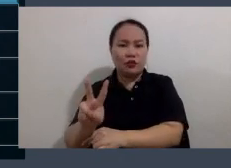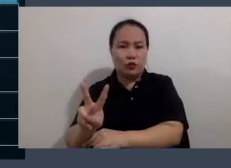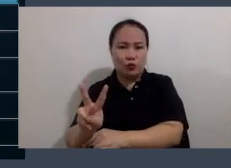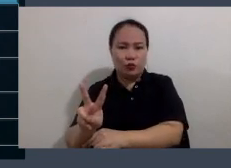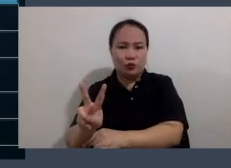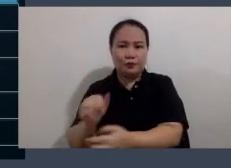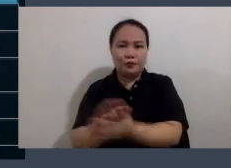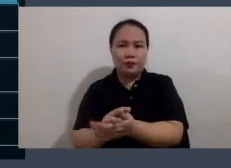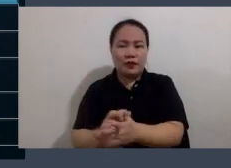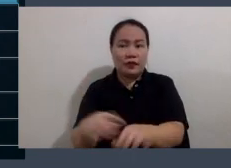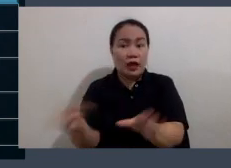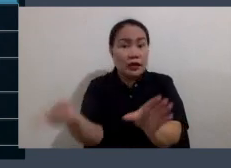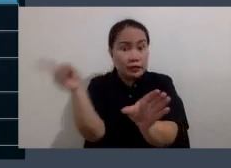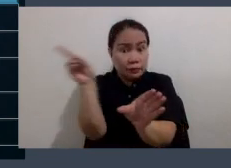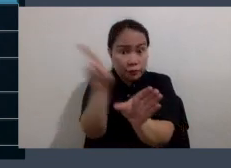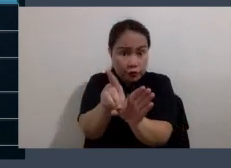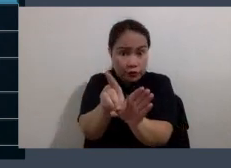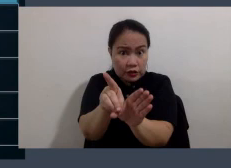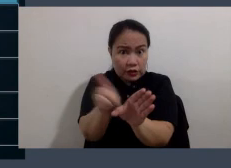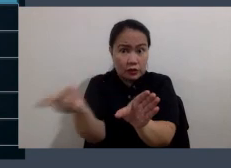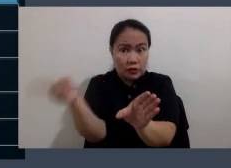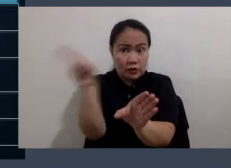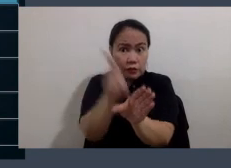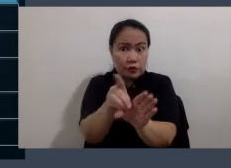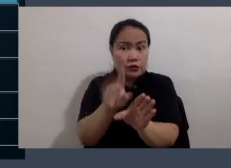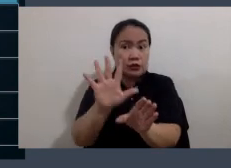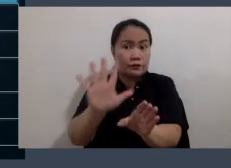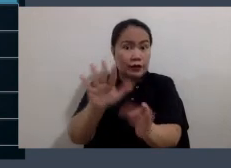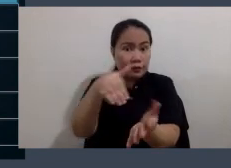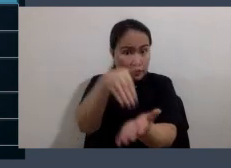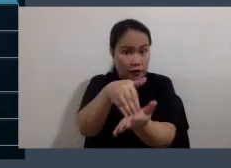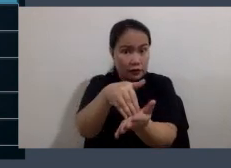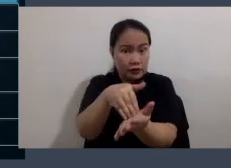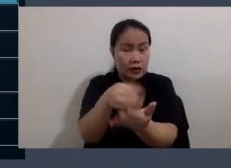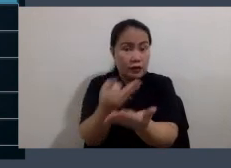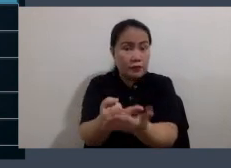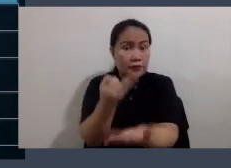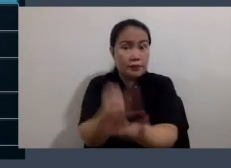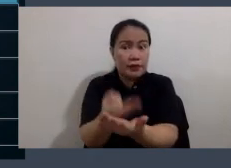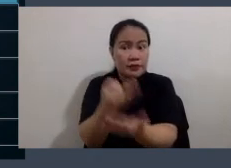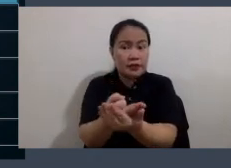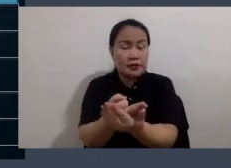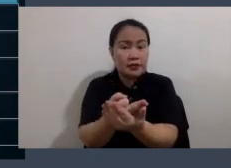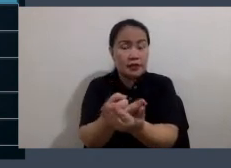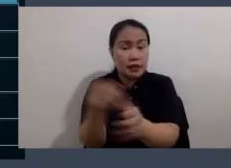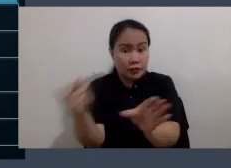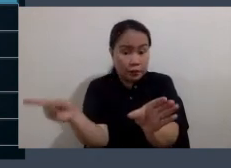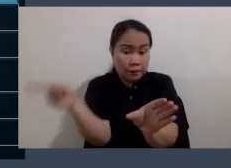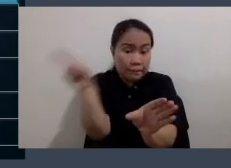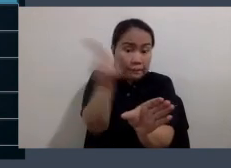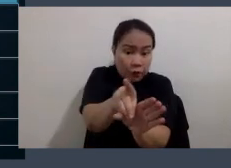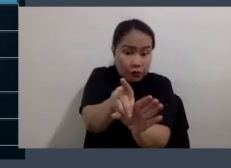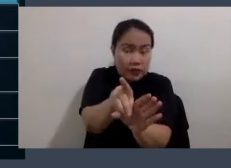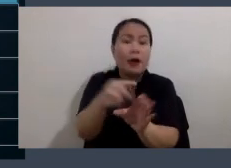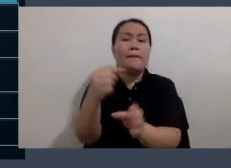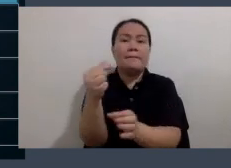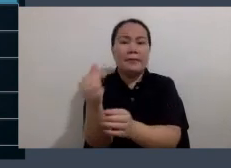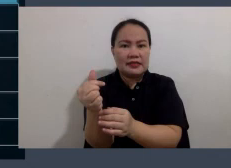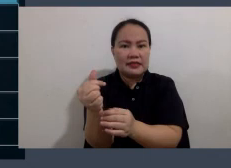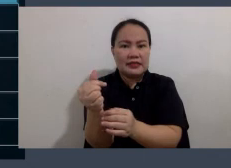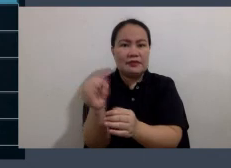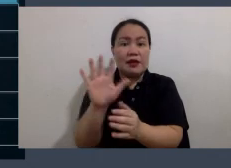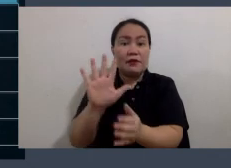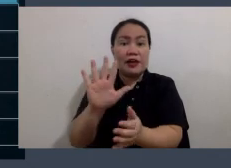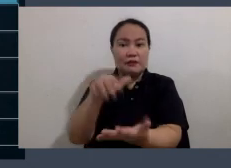a deposit of 5,000 pesos. So, the word here is deposit. So, we will have positive